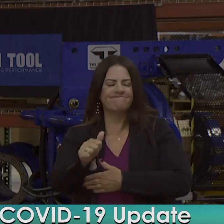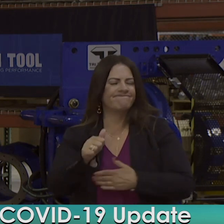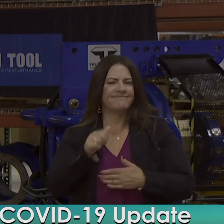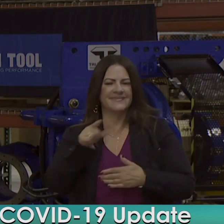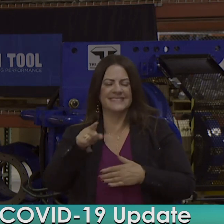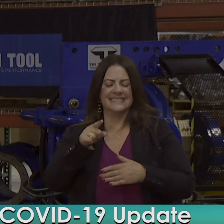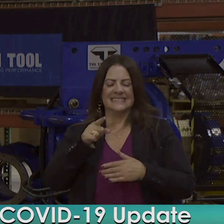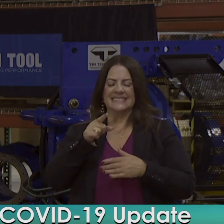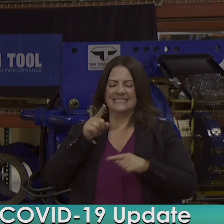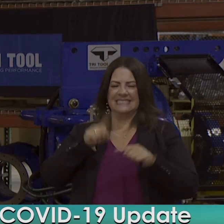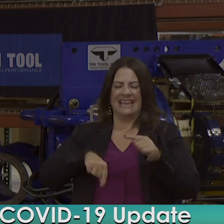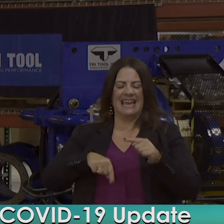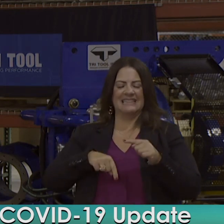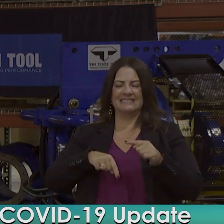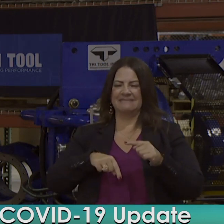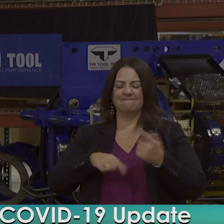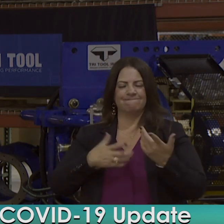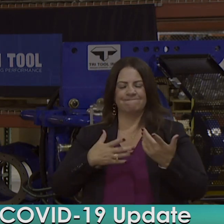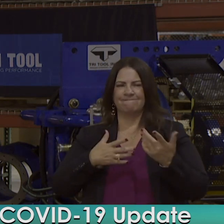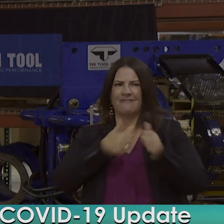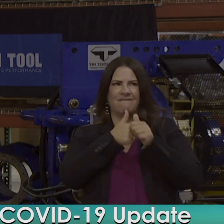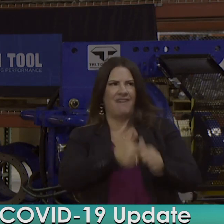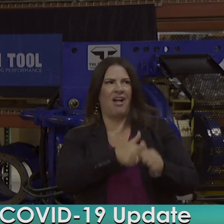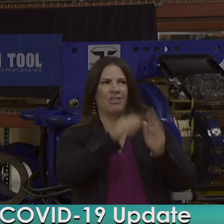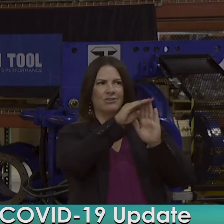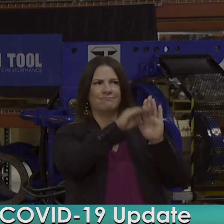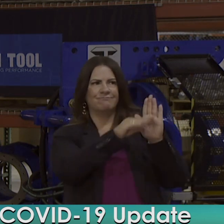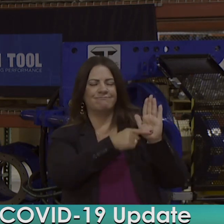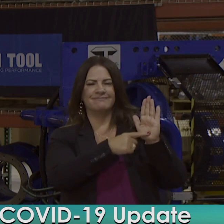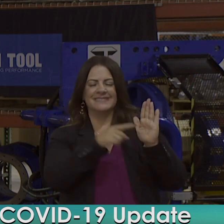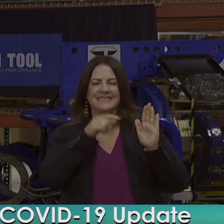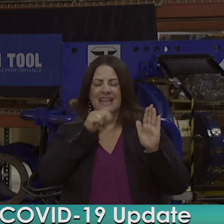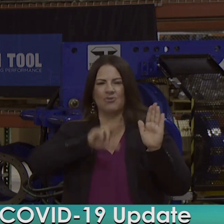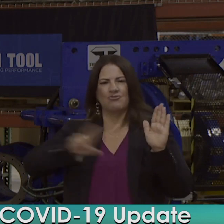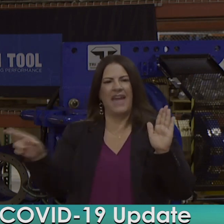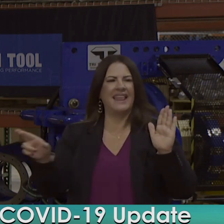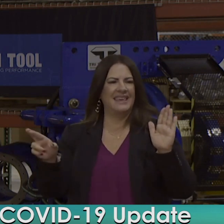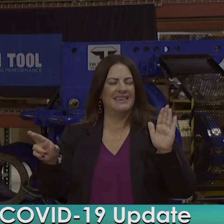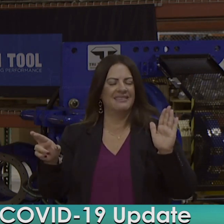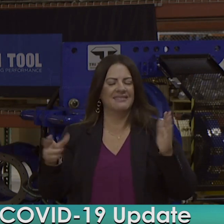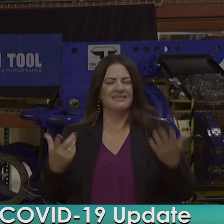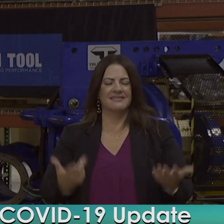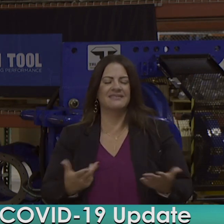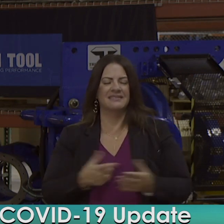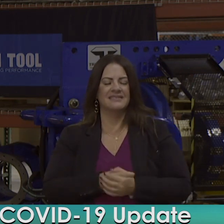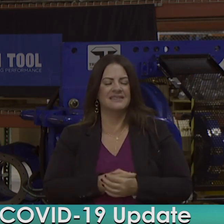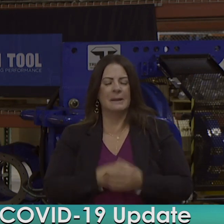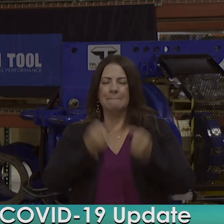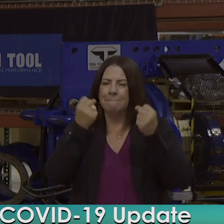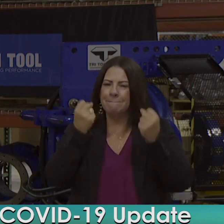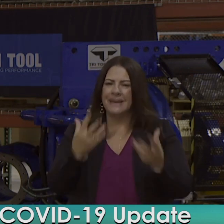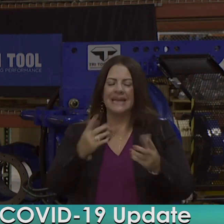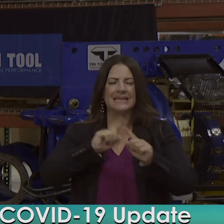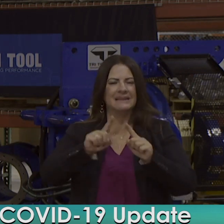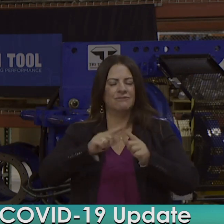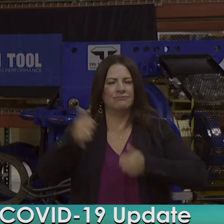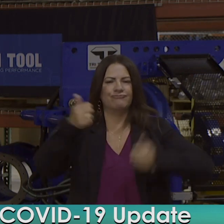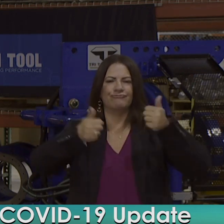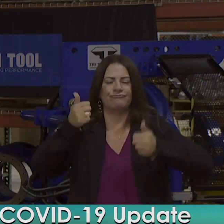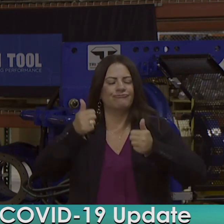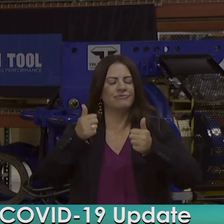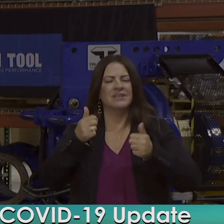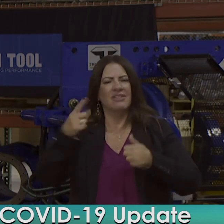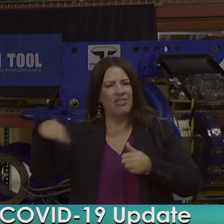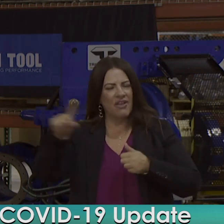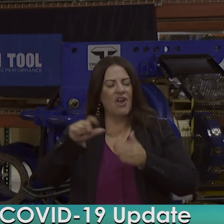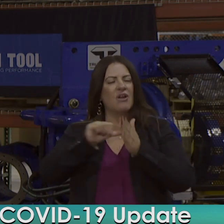attestation process because they can't meet that criteria. And you're seeing a lot of leadership local level that's also amplifying this message. It's not